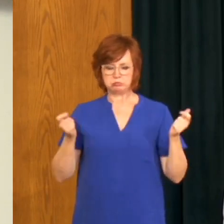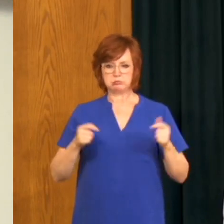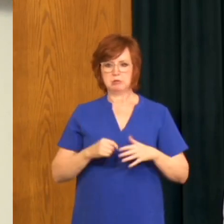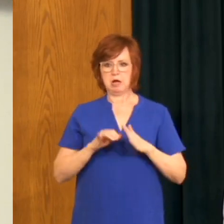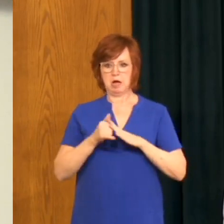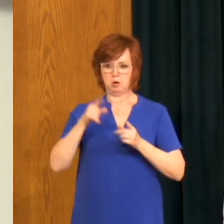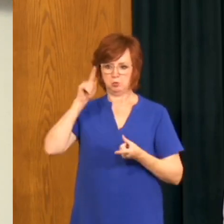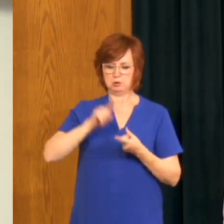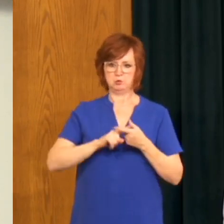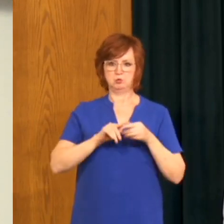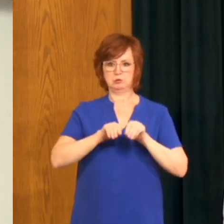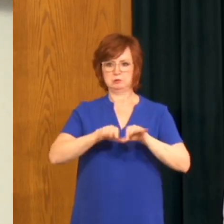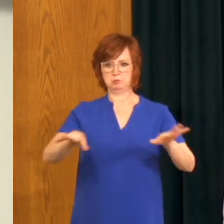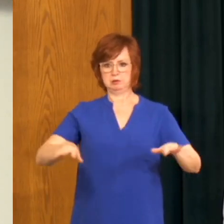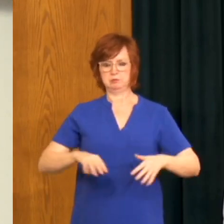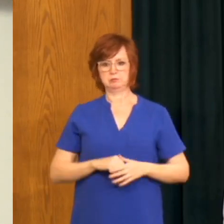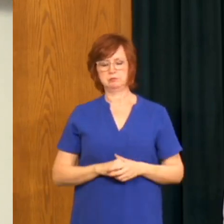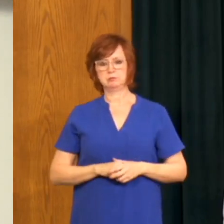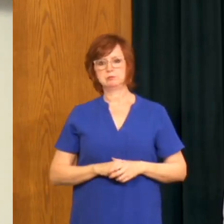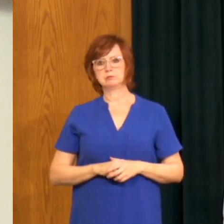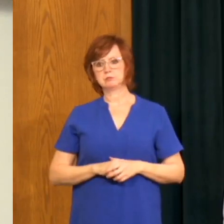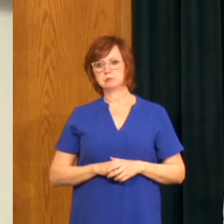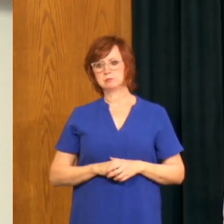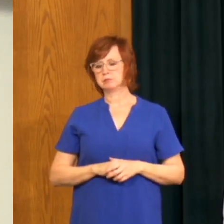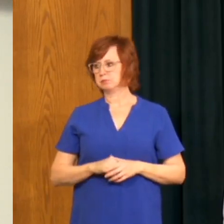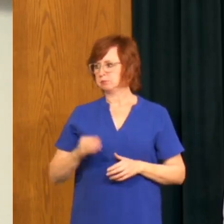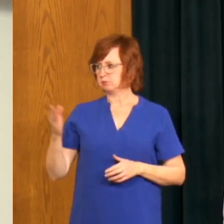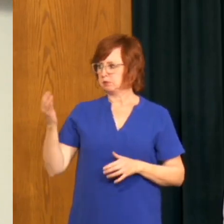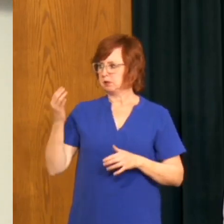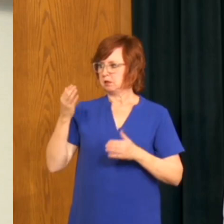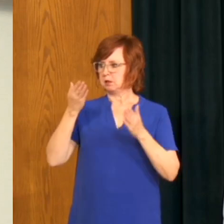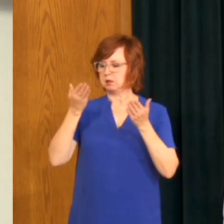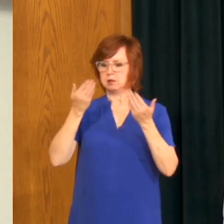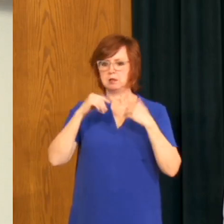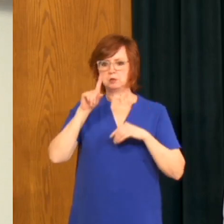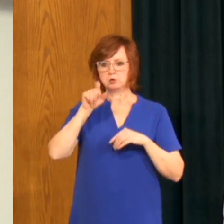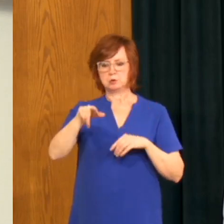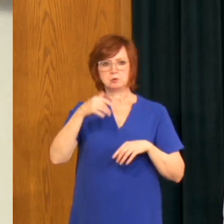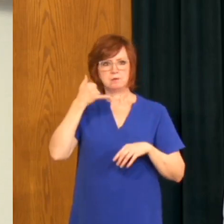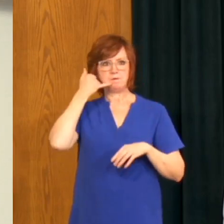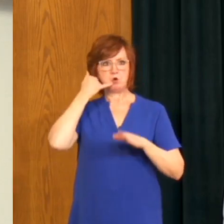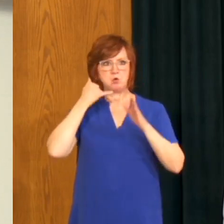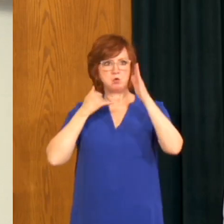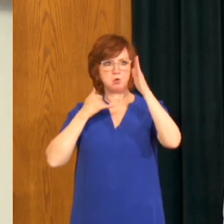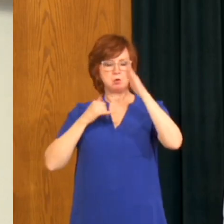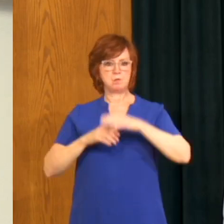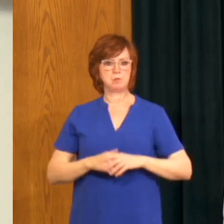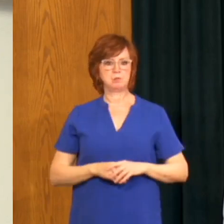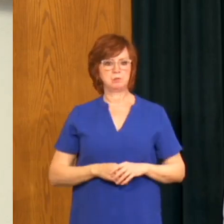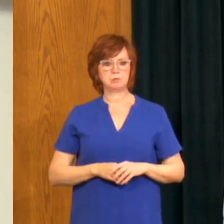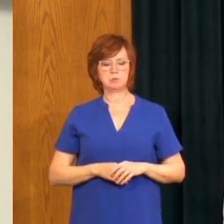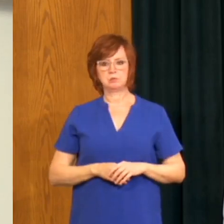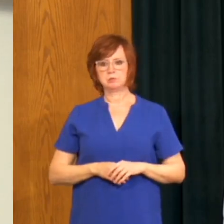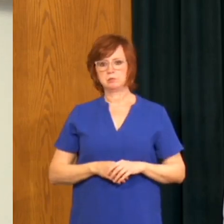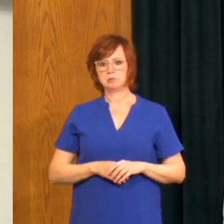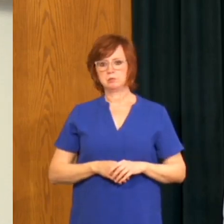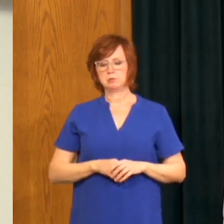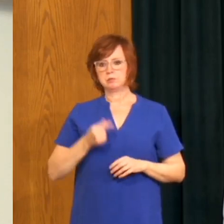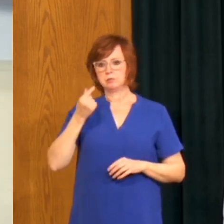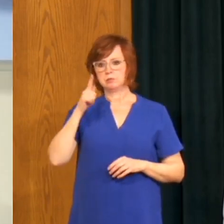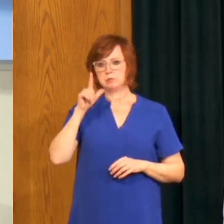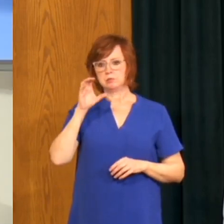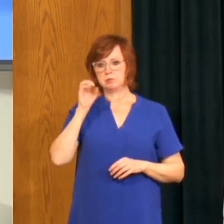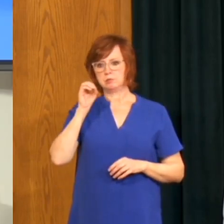transmission at those types of events. We'll take our next question from the phone line. We have Kyle Benning with